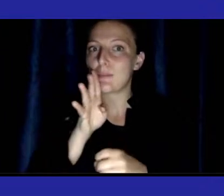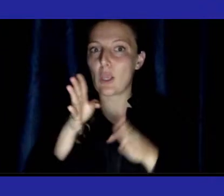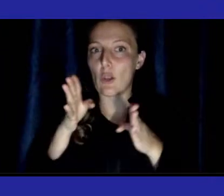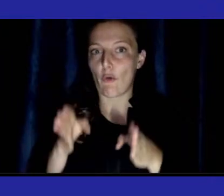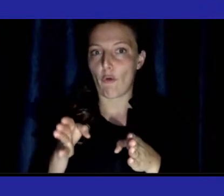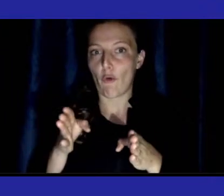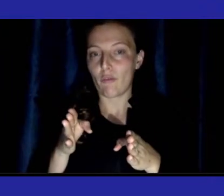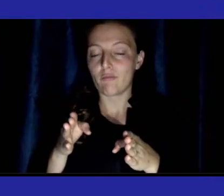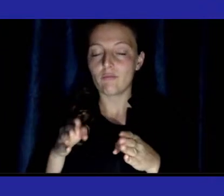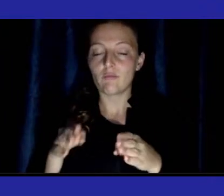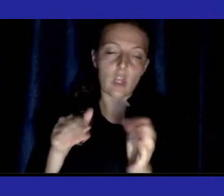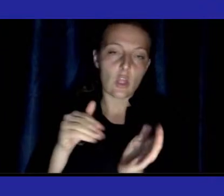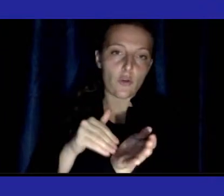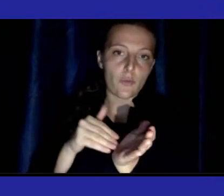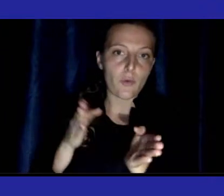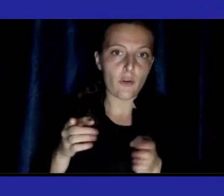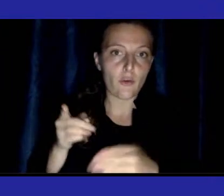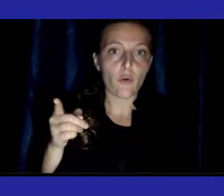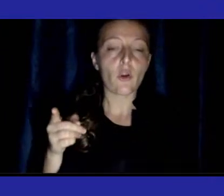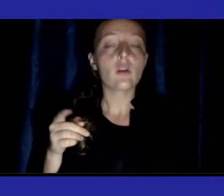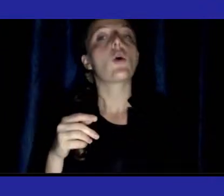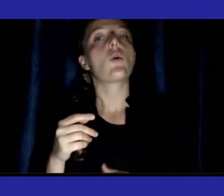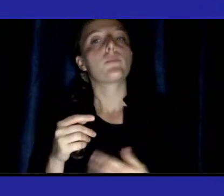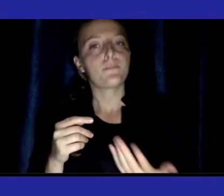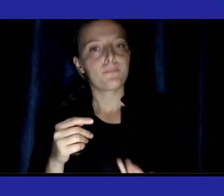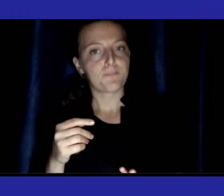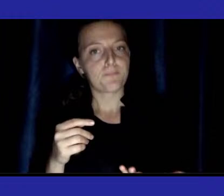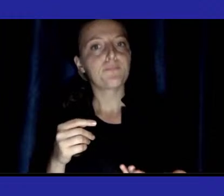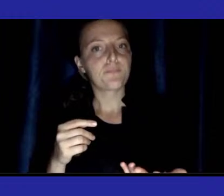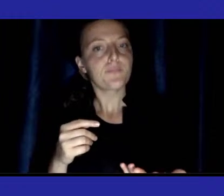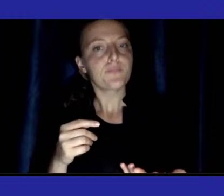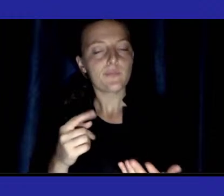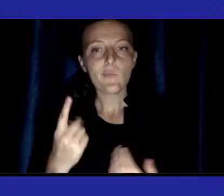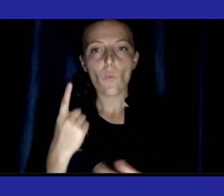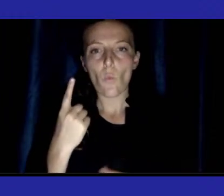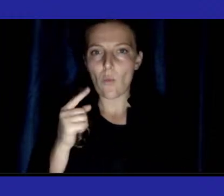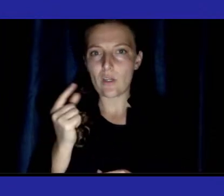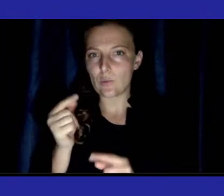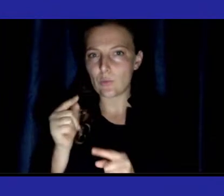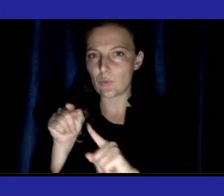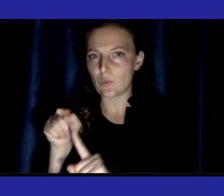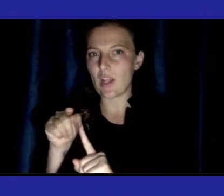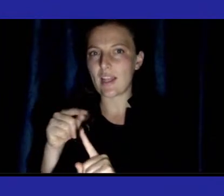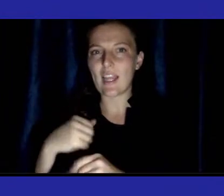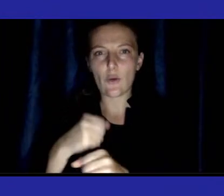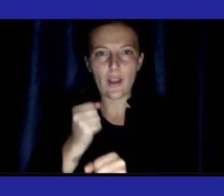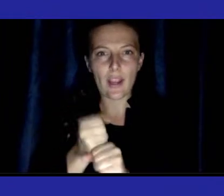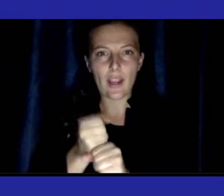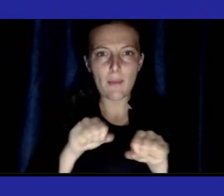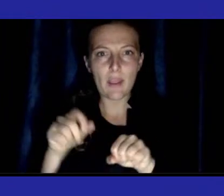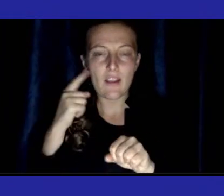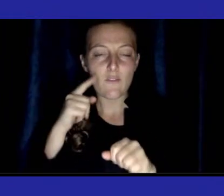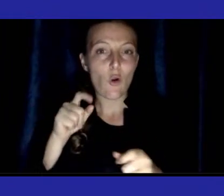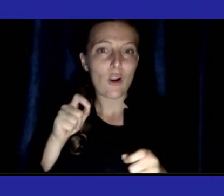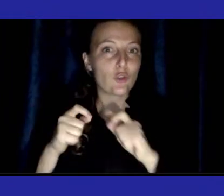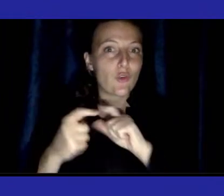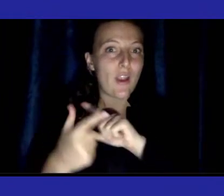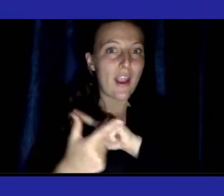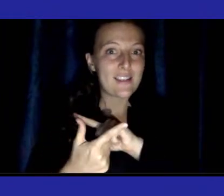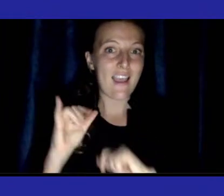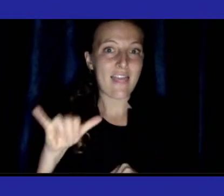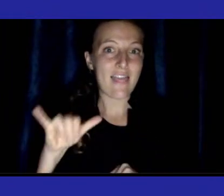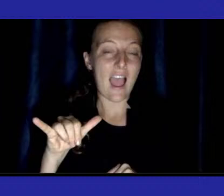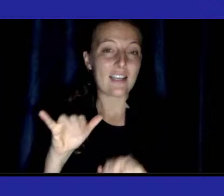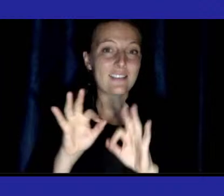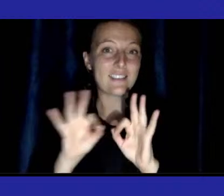using Epic have created the ability to translate the text so that the provider can